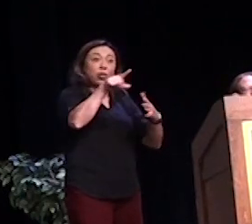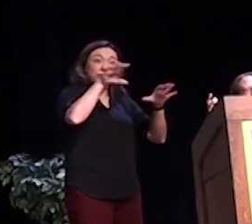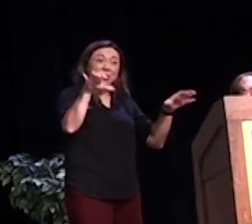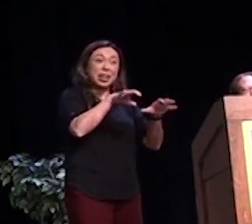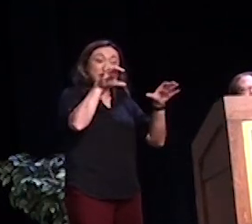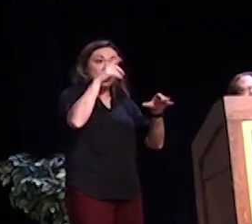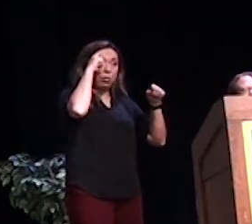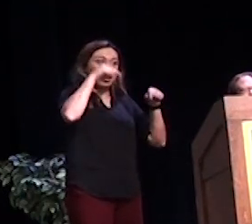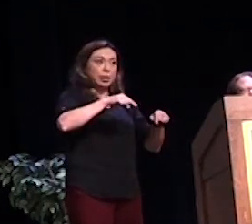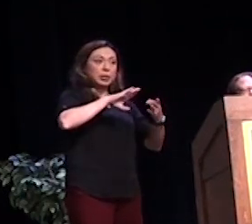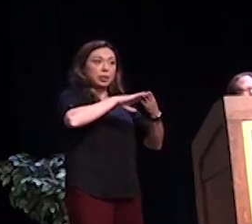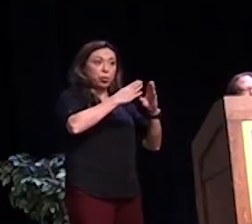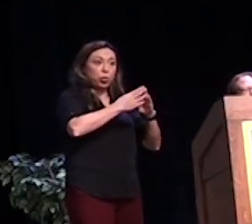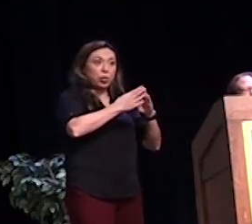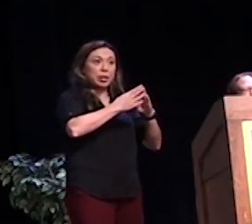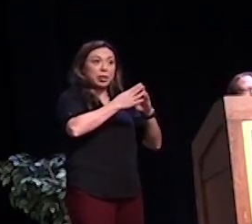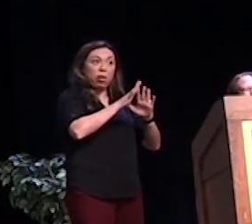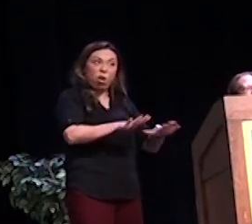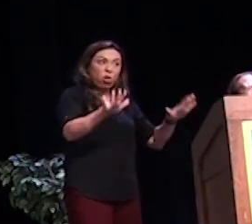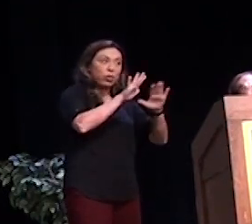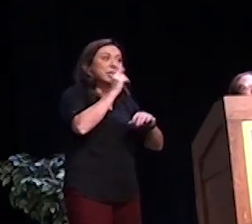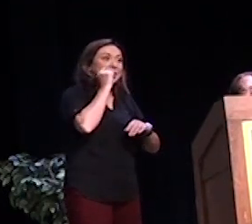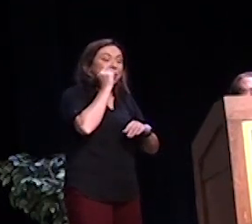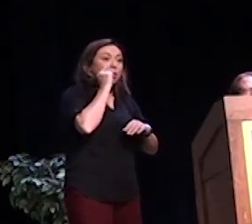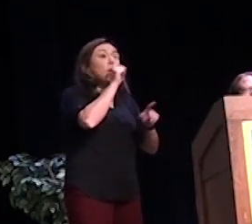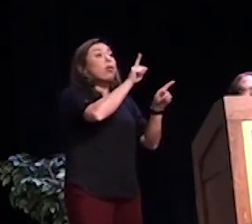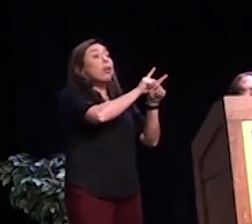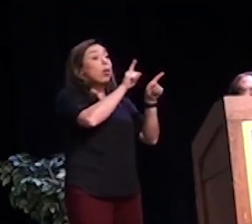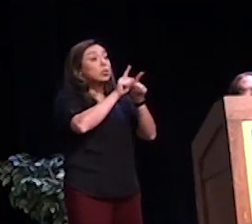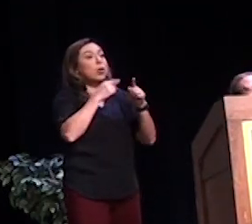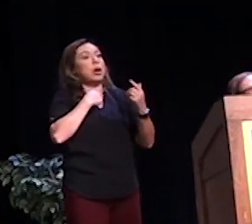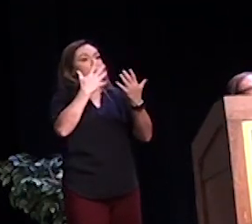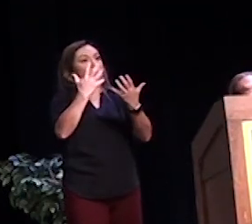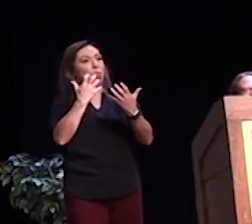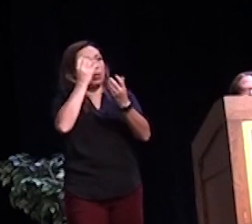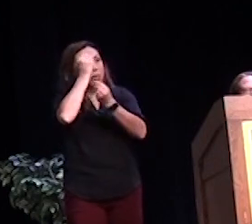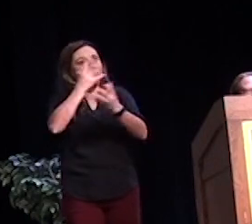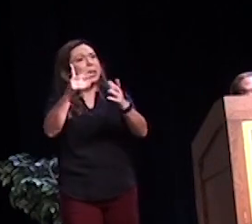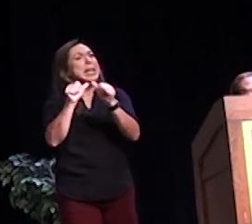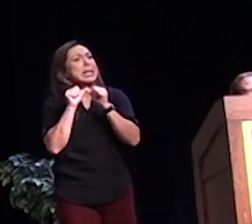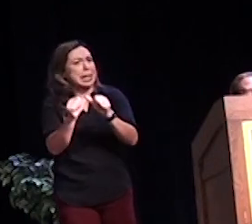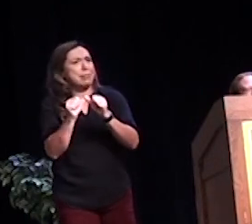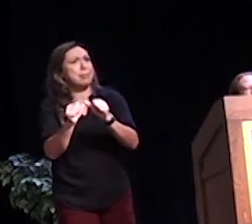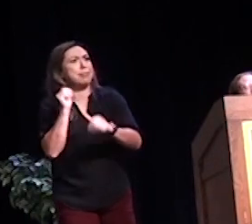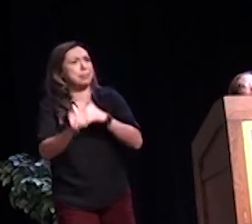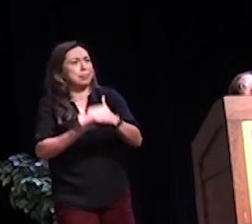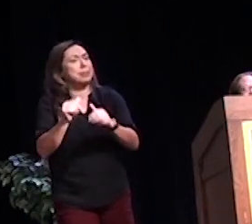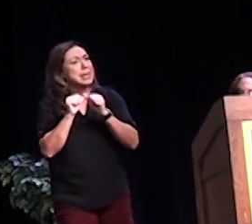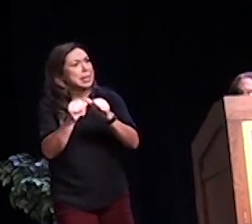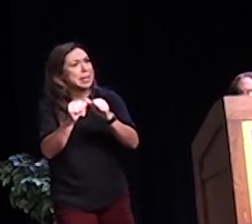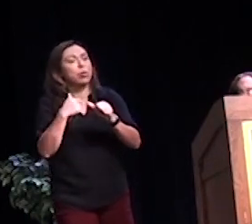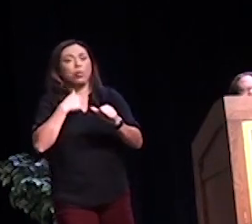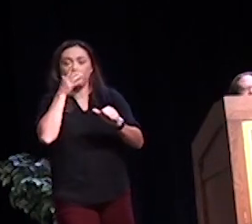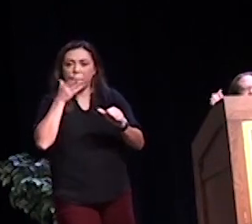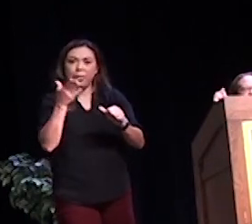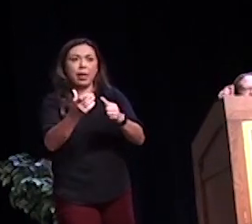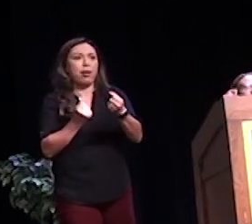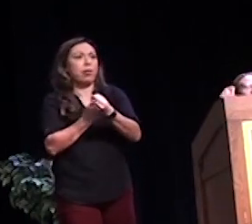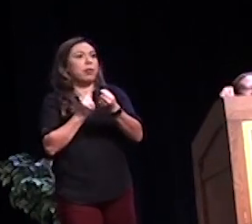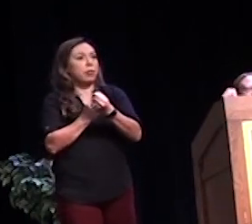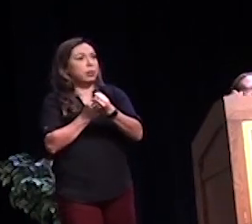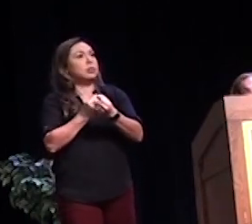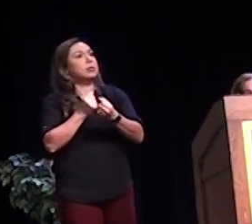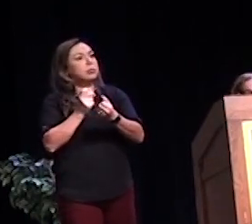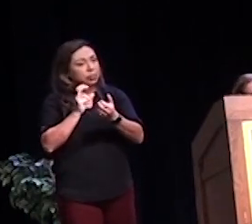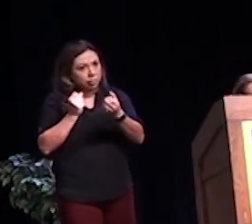this community and for all of San Antonio, I'm also here to say, keep it going. And we will be there to fund